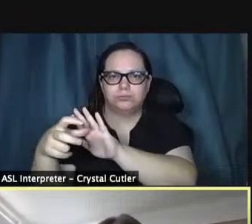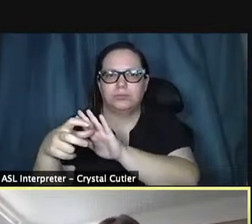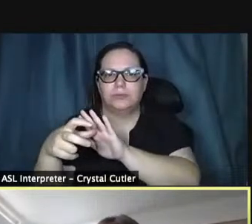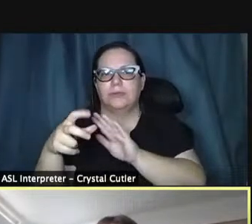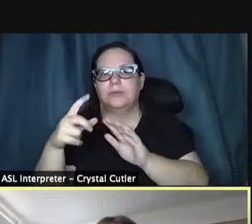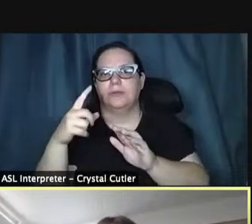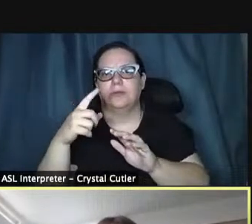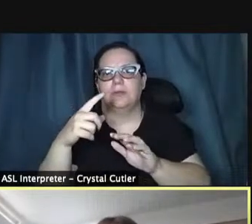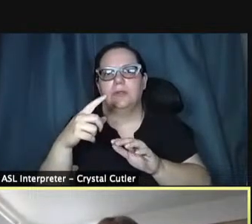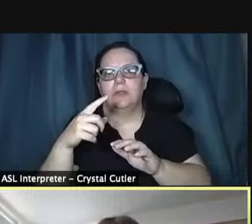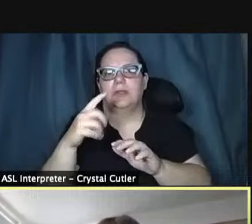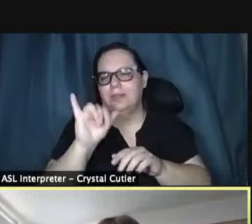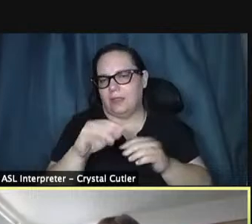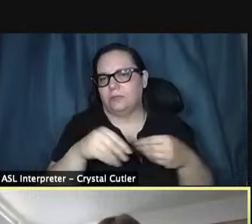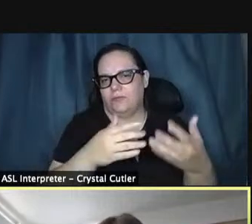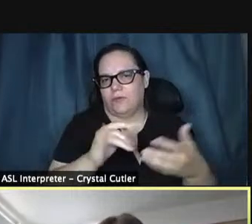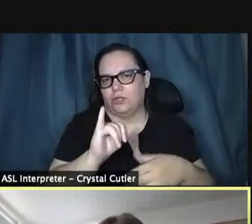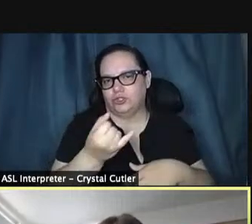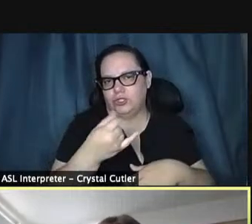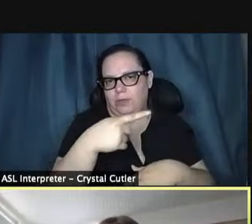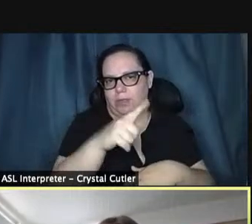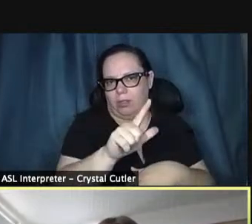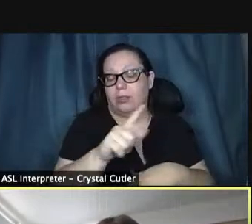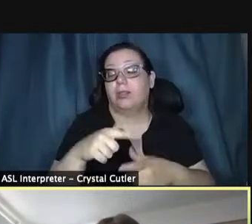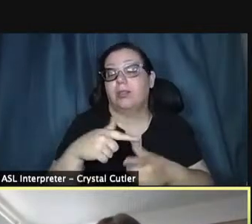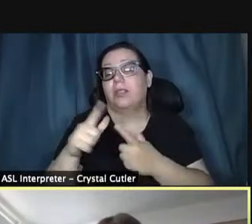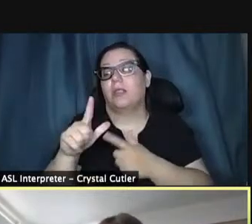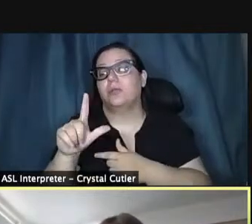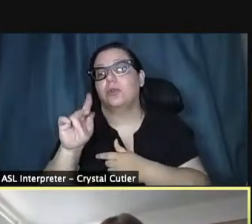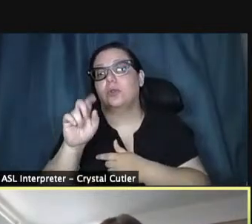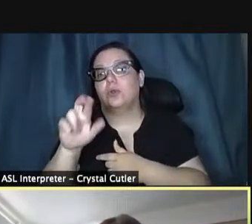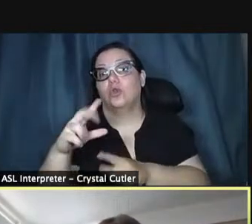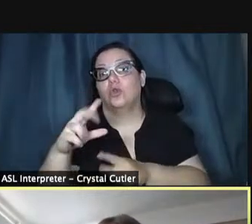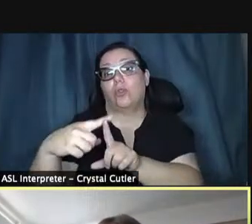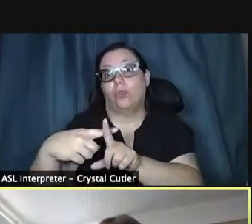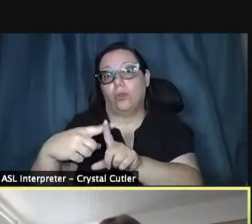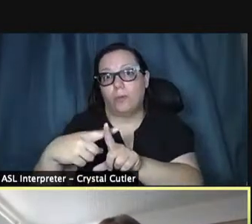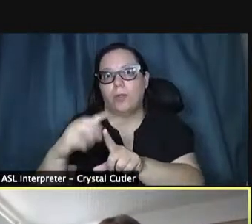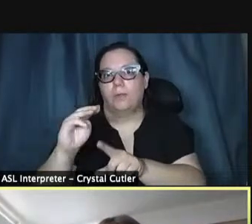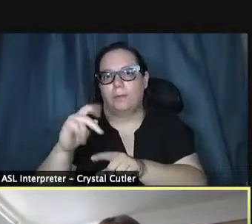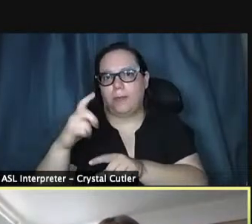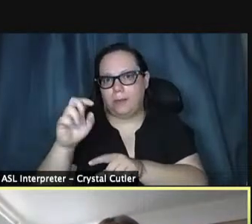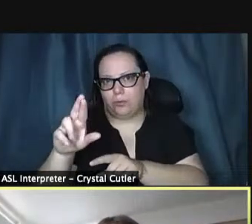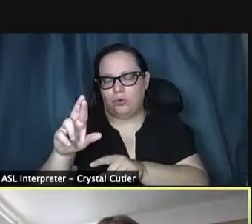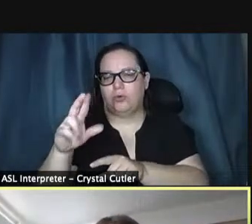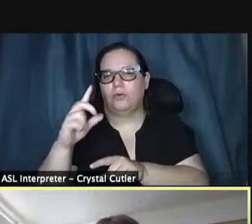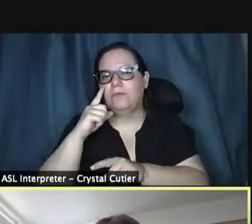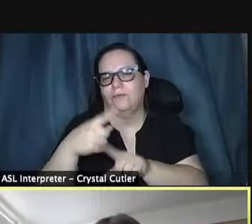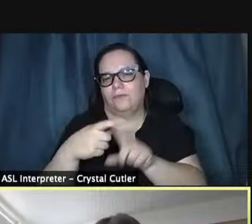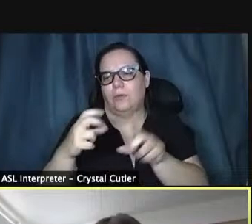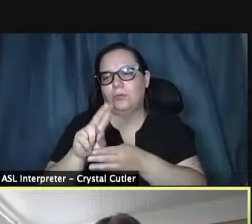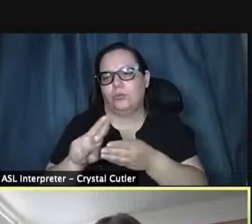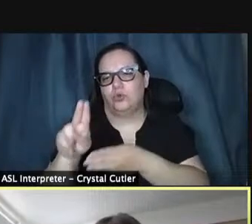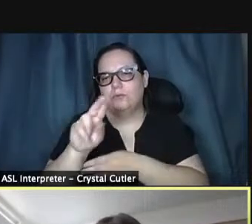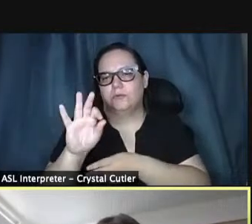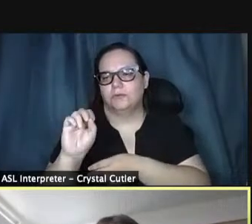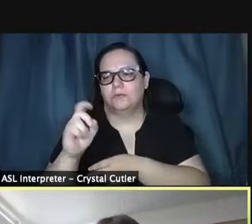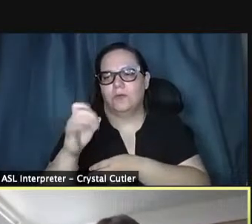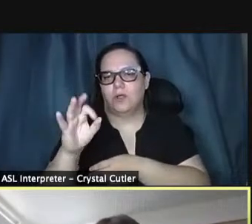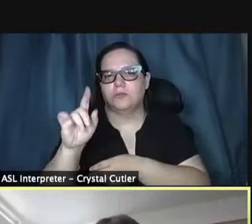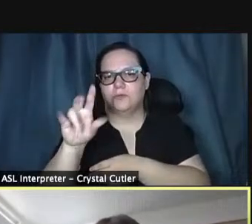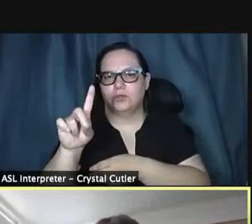by JPL. And then the lunar thermal mapper from the University of Oxford that has 15 channels